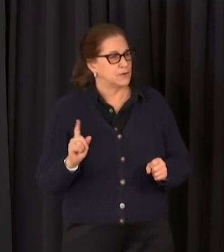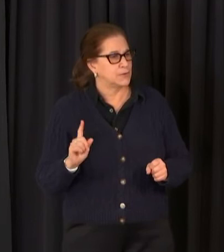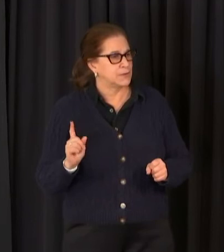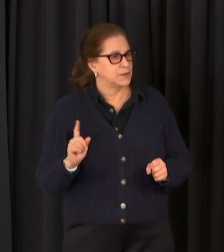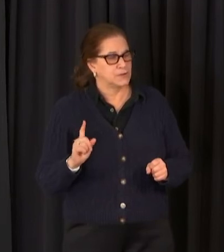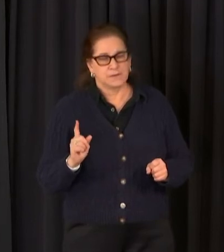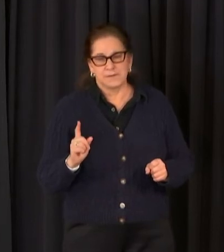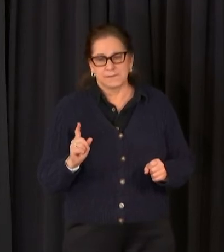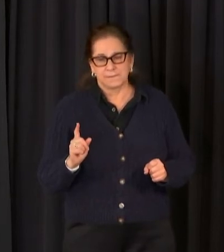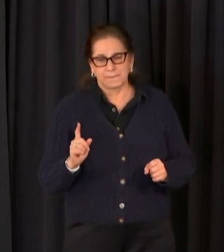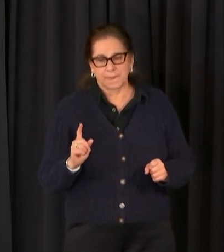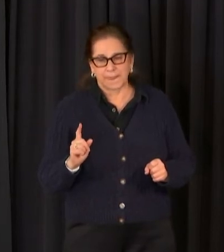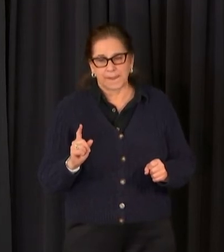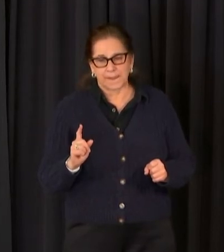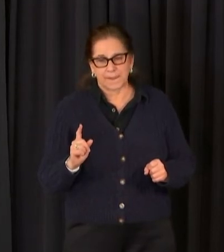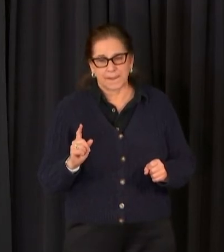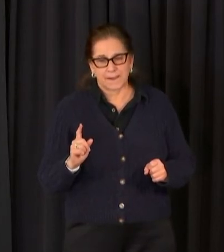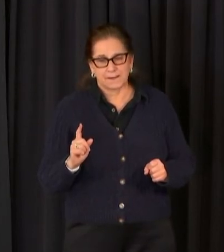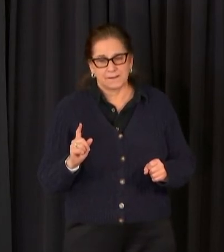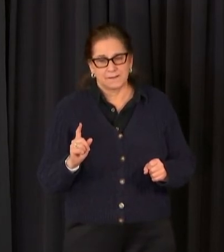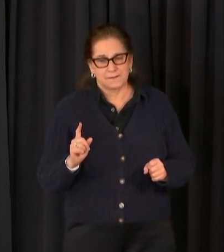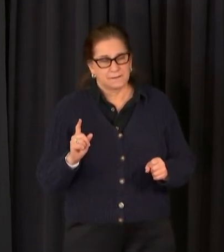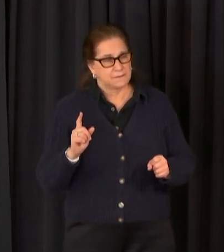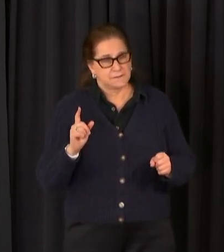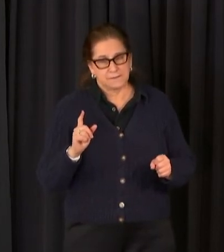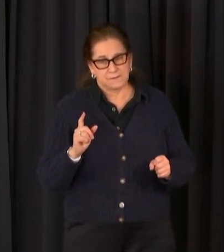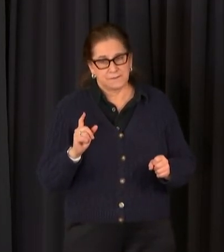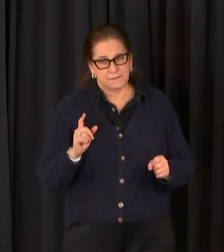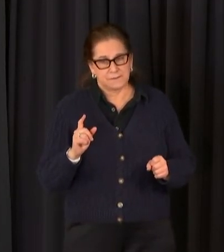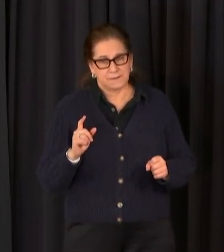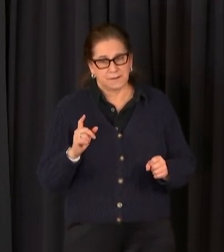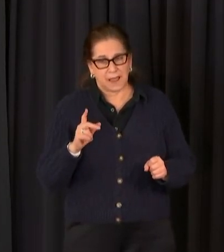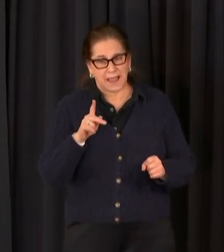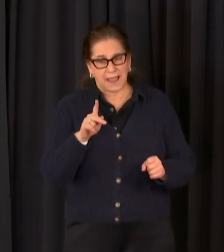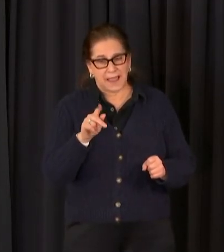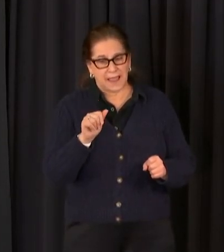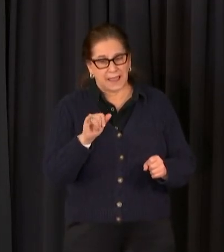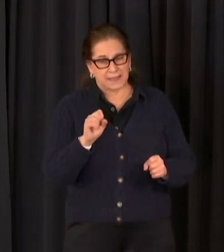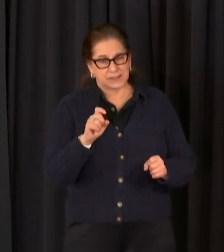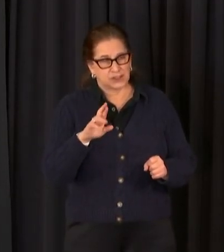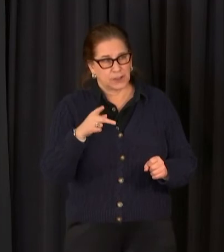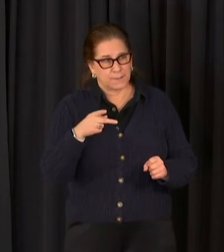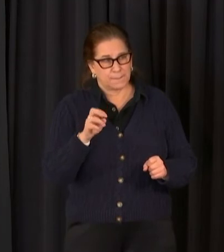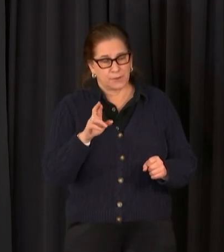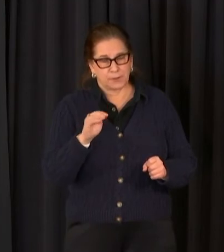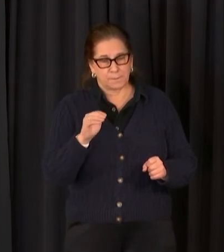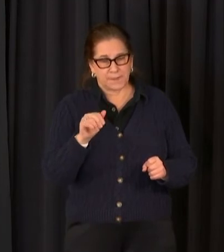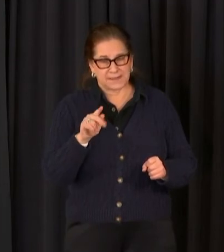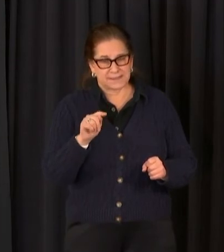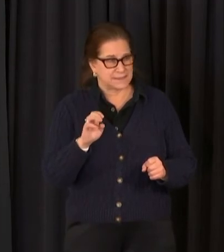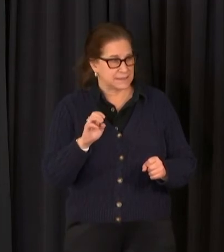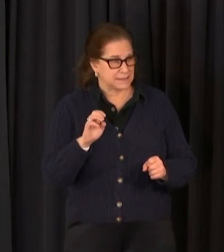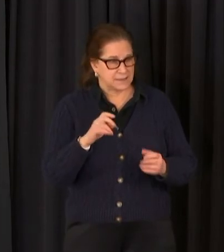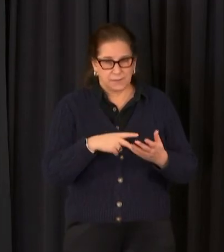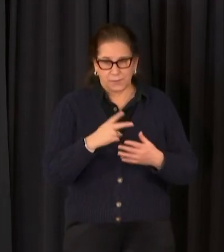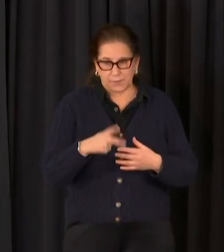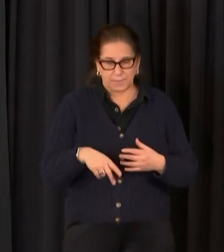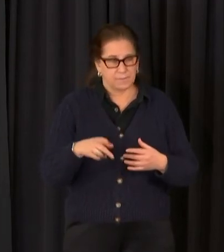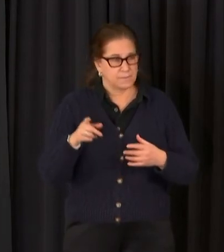stash of I vaccine? think it's part of what goes to Kaiser for our first responders. And